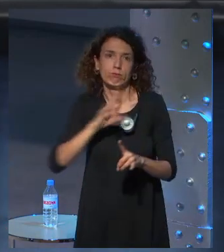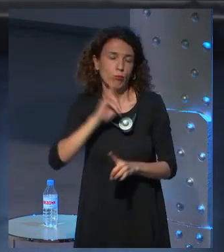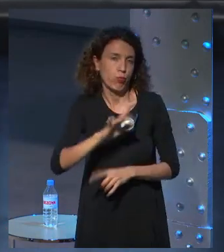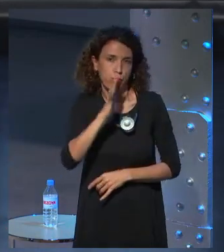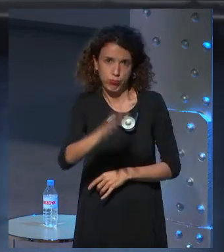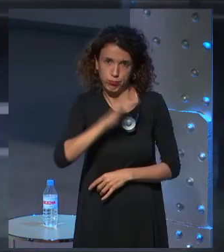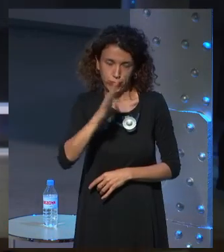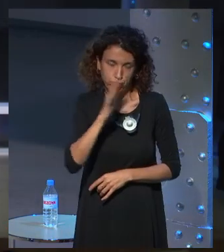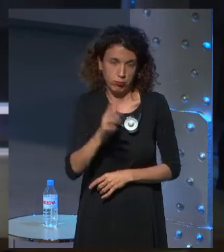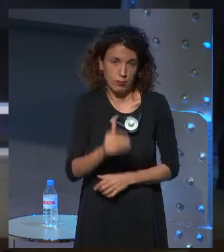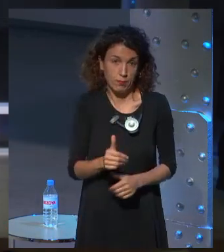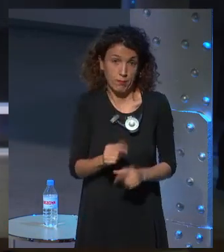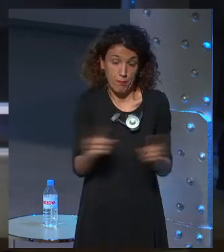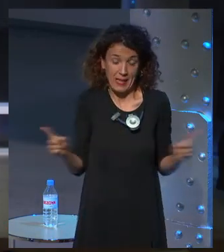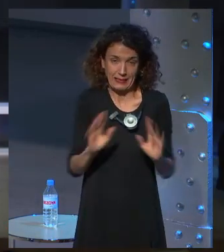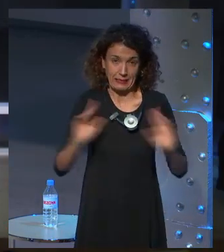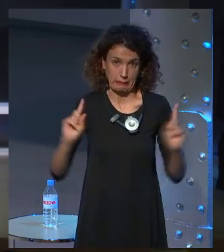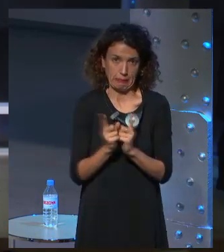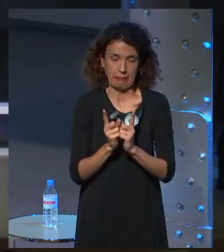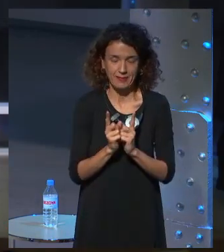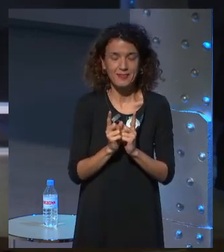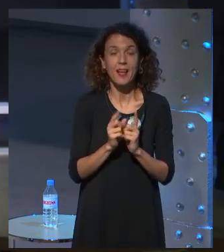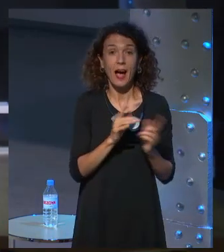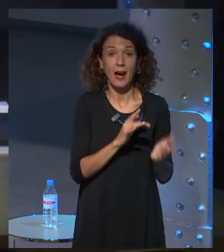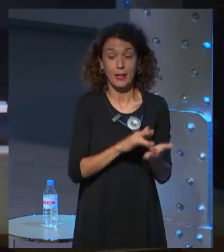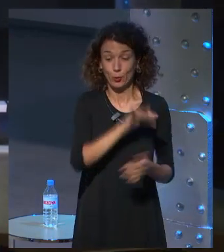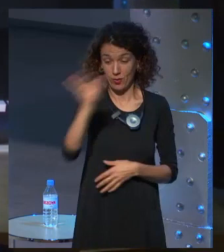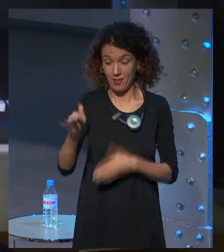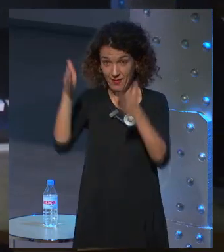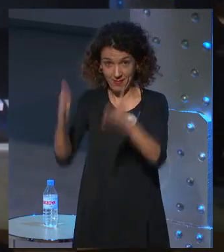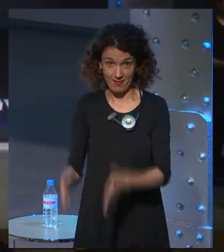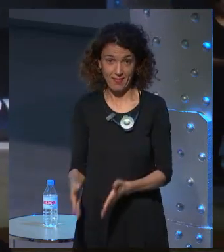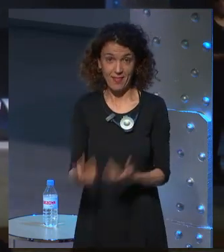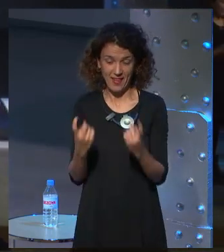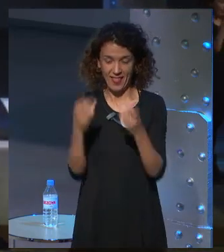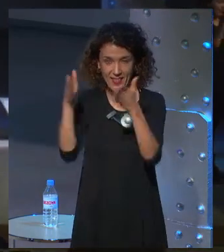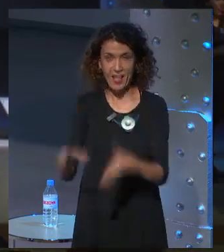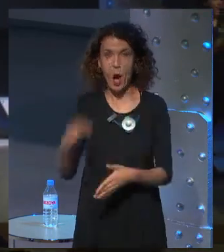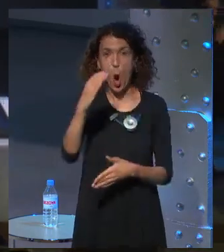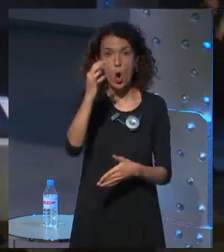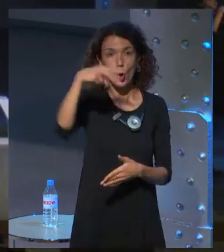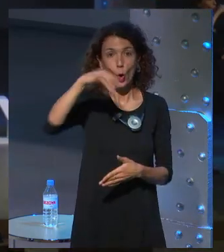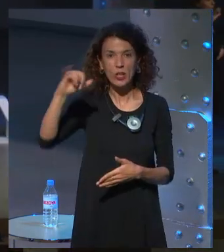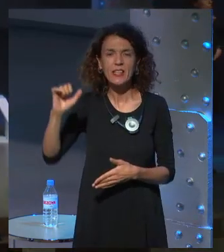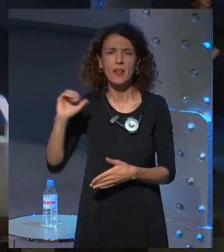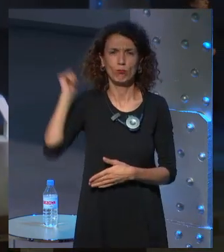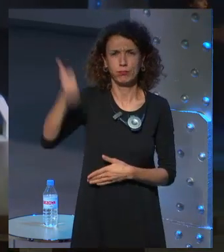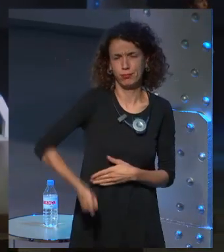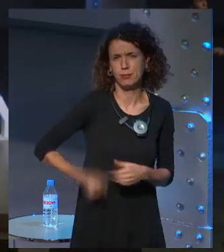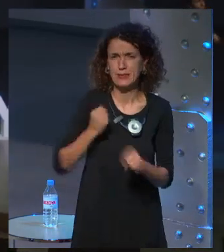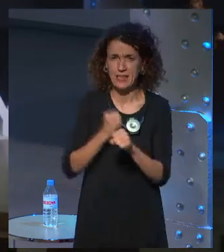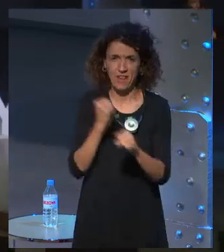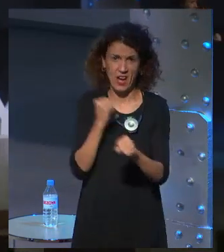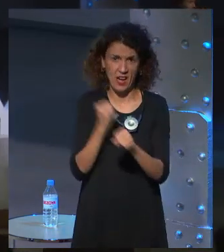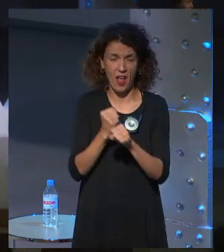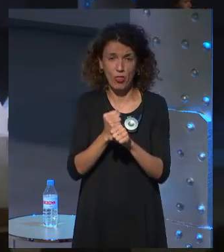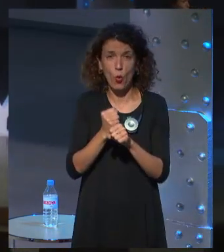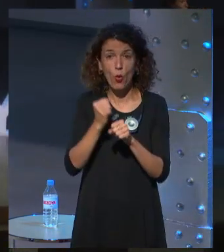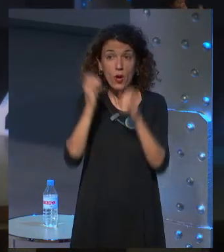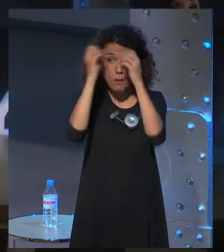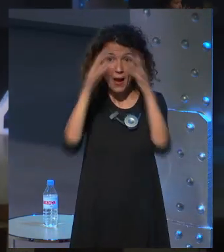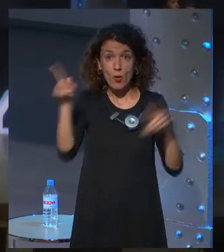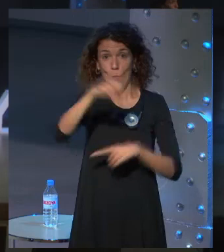all fascinating topics. I don't want to take any more time from Connie, and she's been